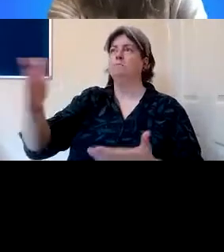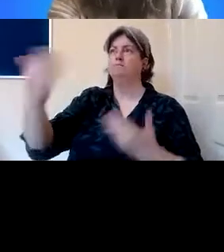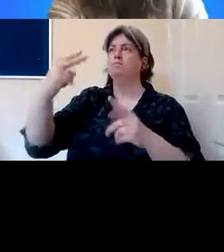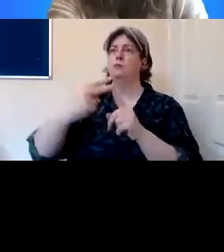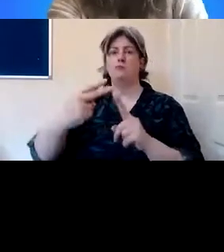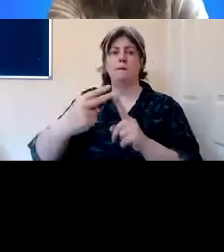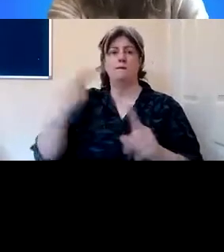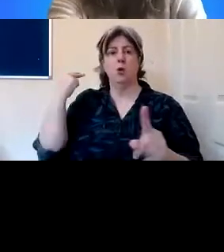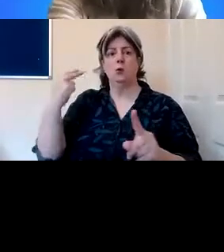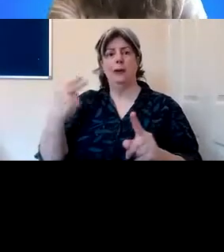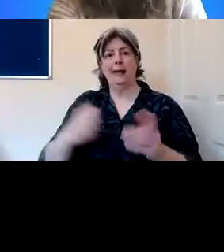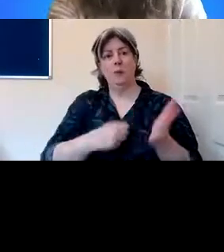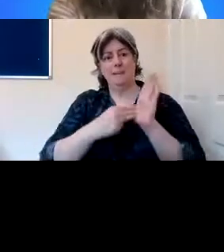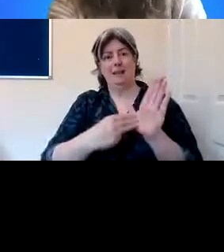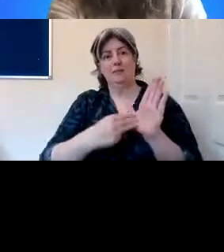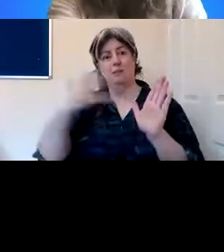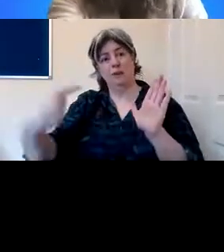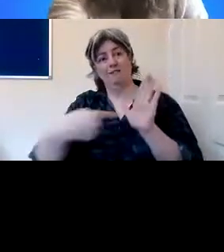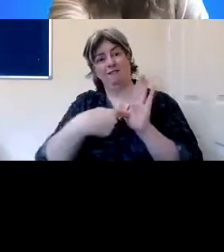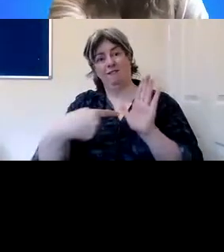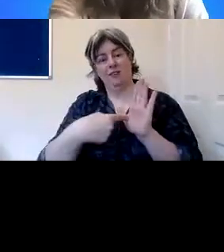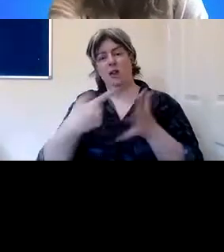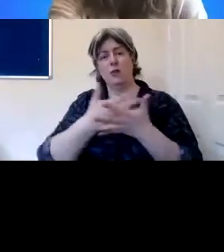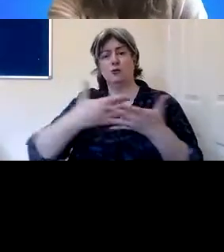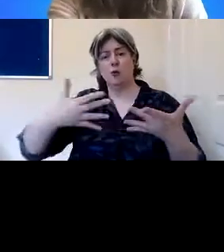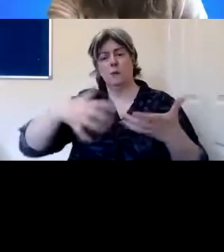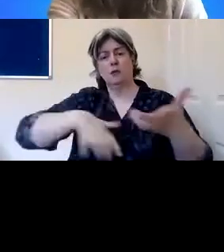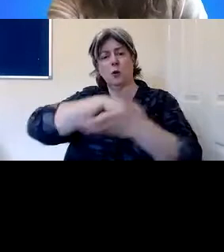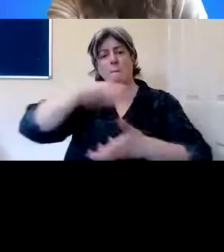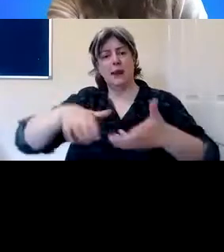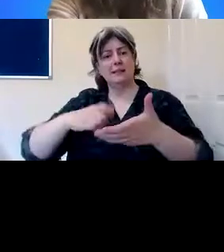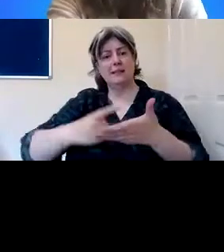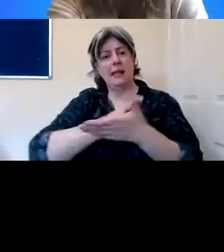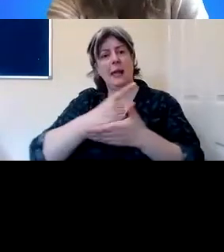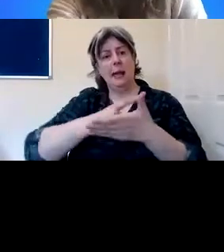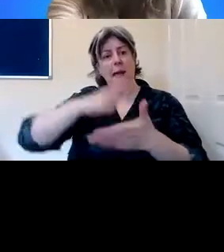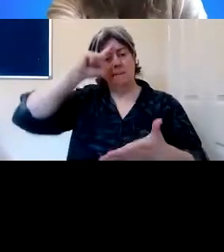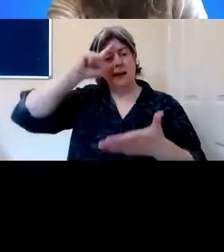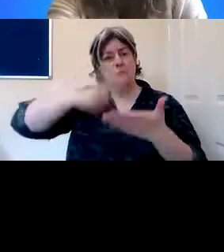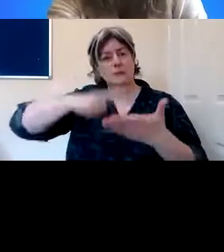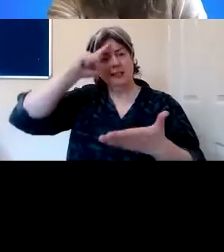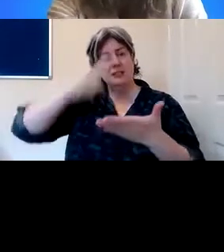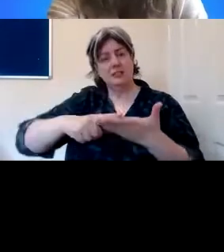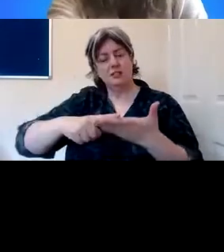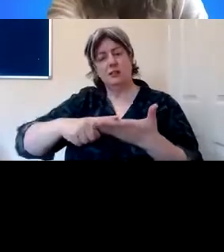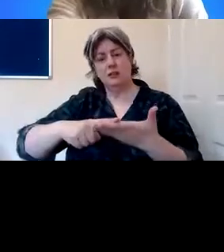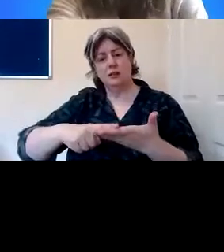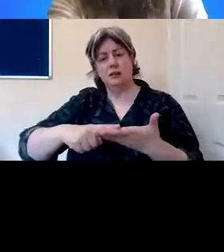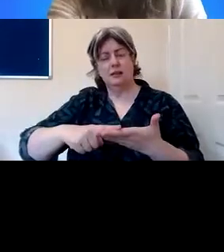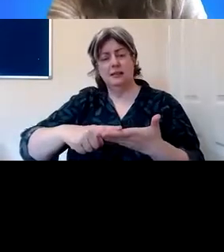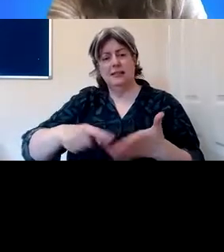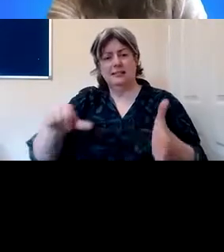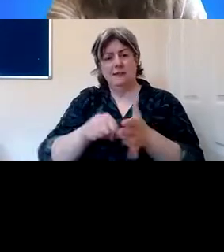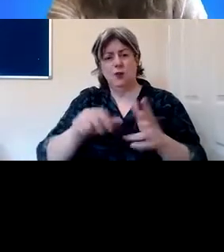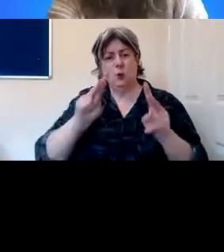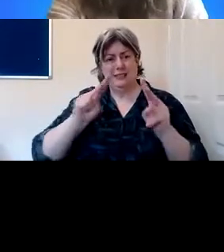manifesto. There is so much complexity around decision making, and it's very difficult to see what the lines of accountability are. Some of what Lee